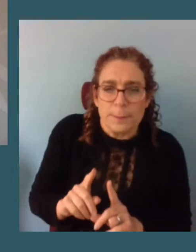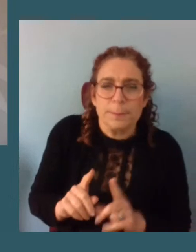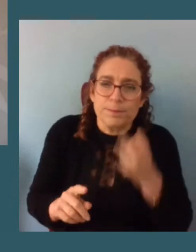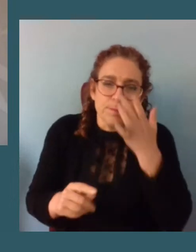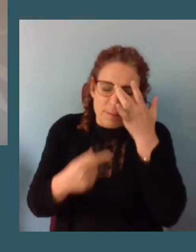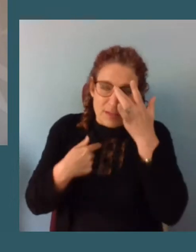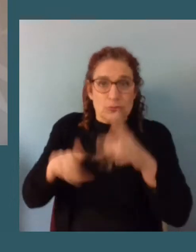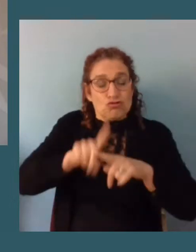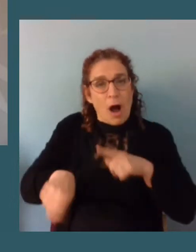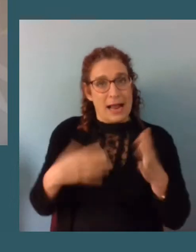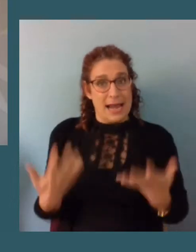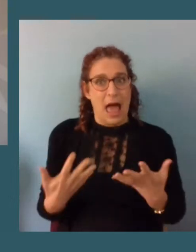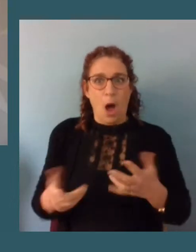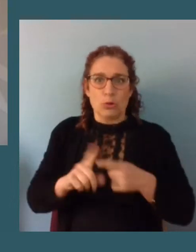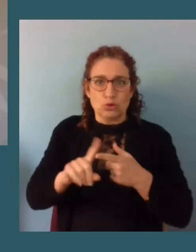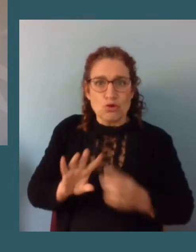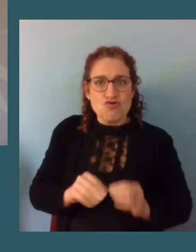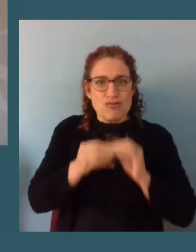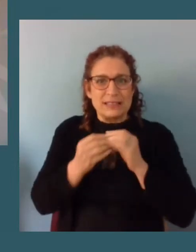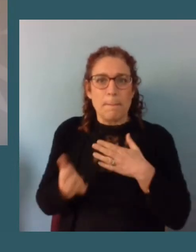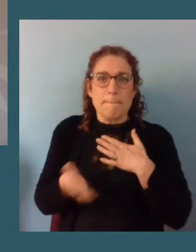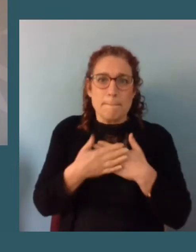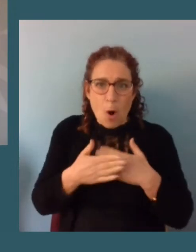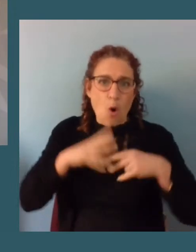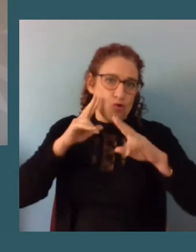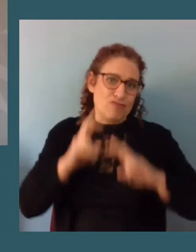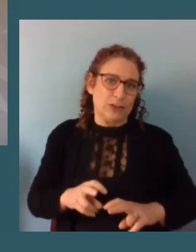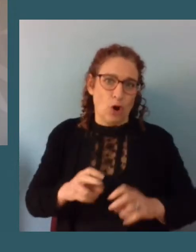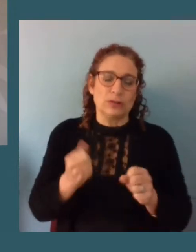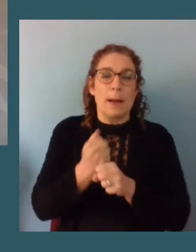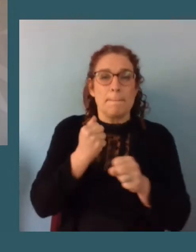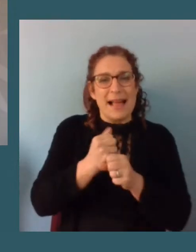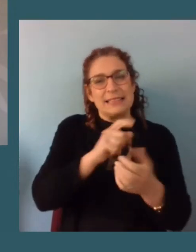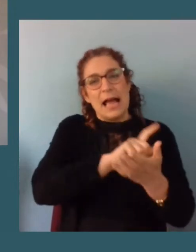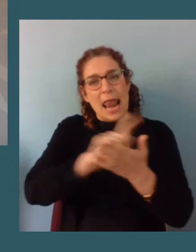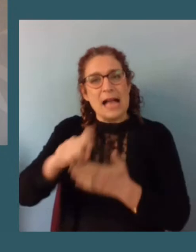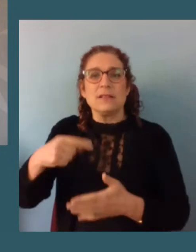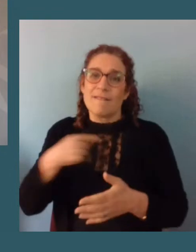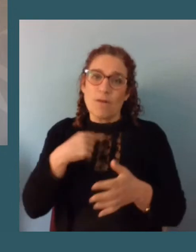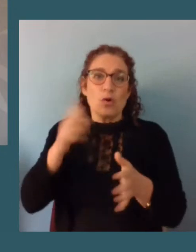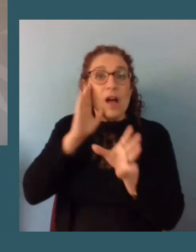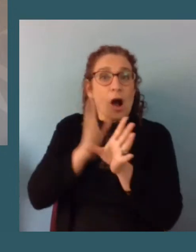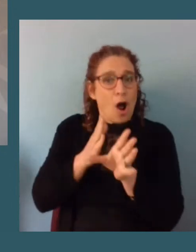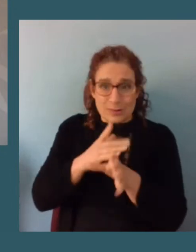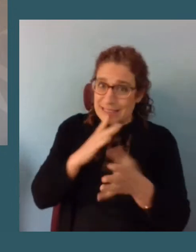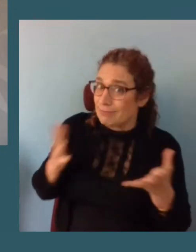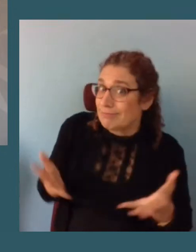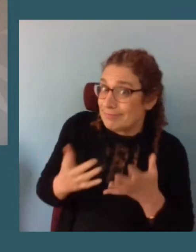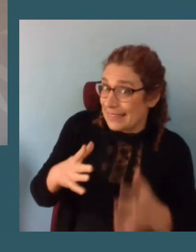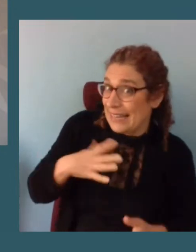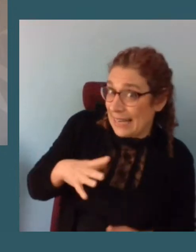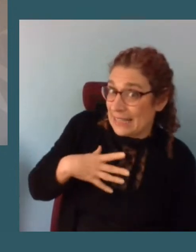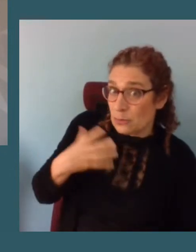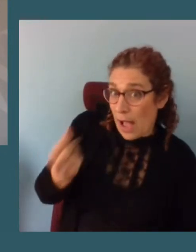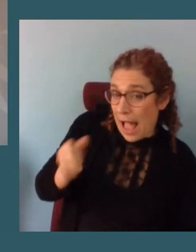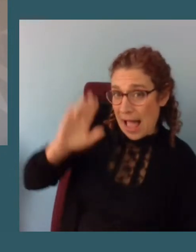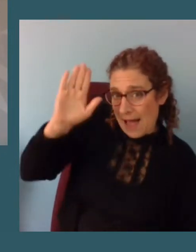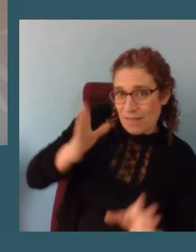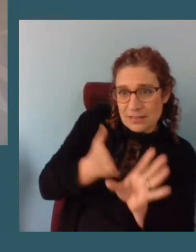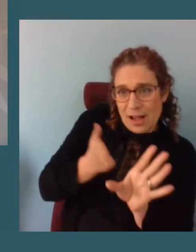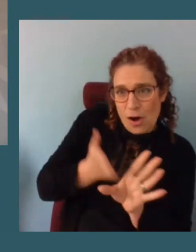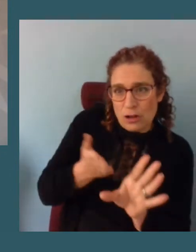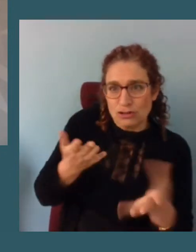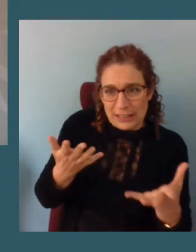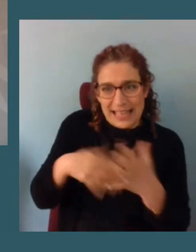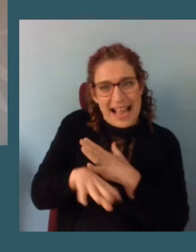we can generate, the easier it will be for psychologists to make the business case for their employment, I guess, within the